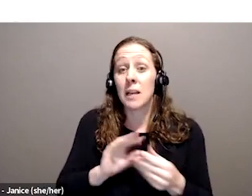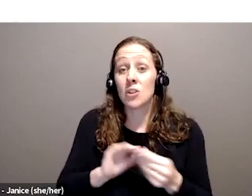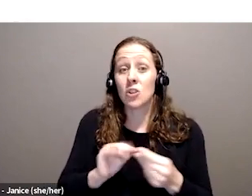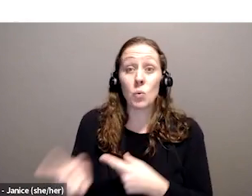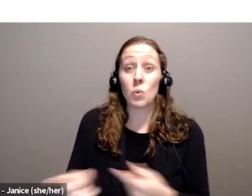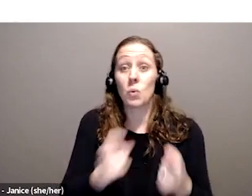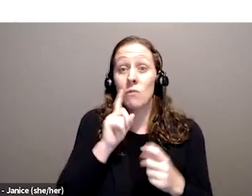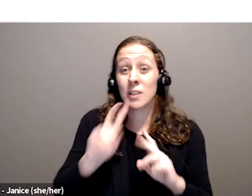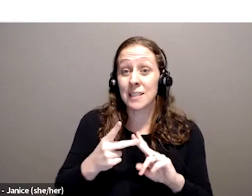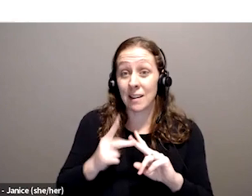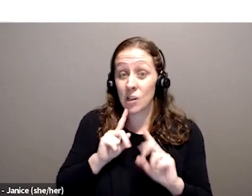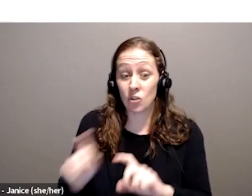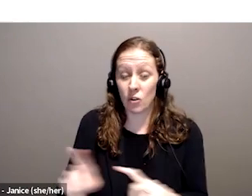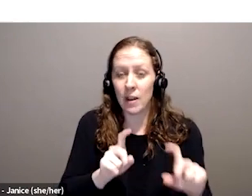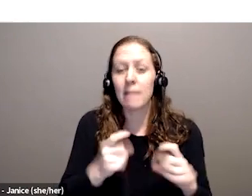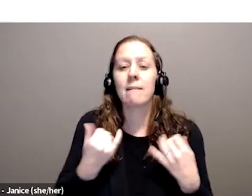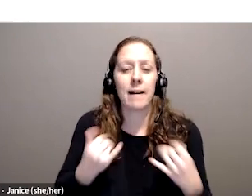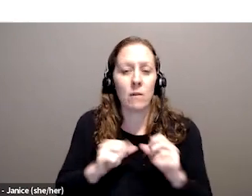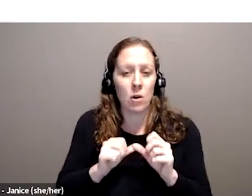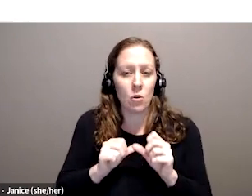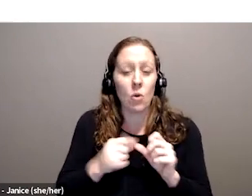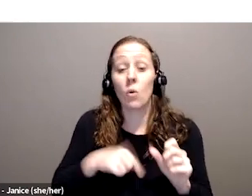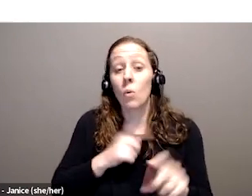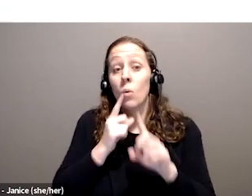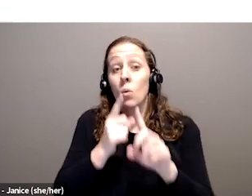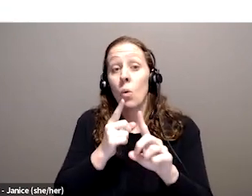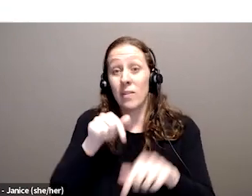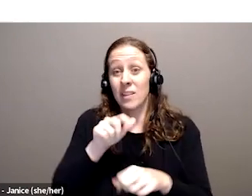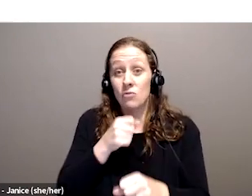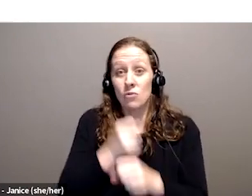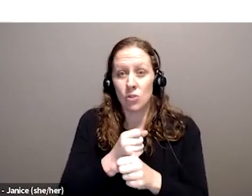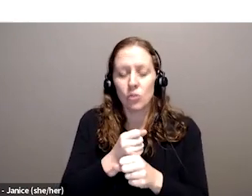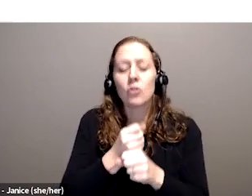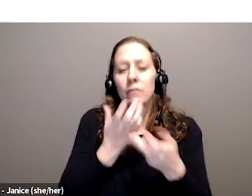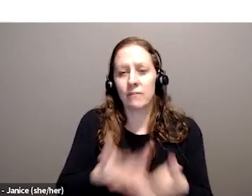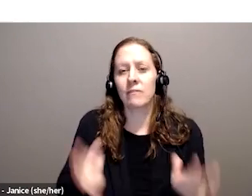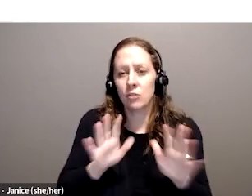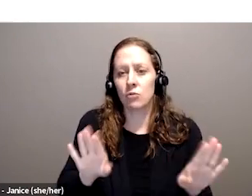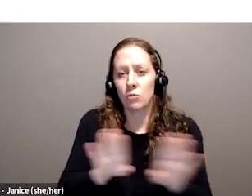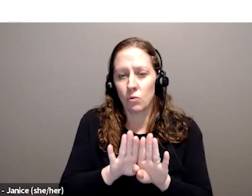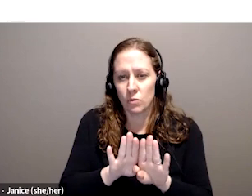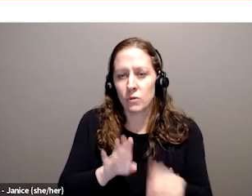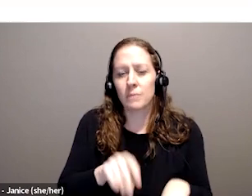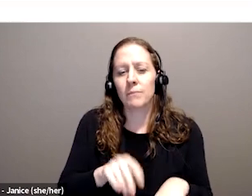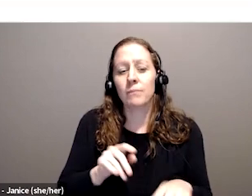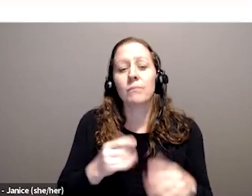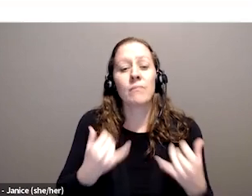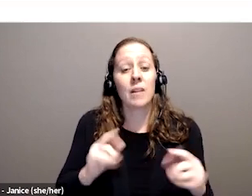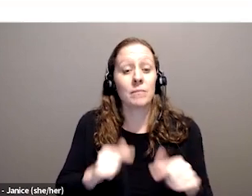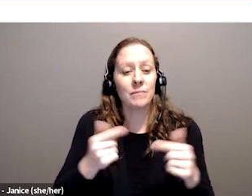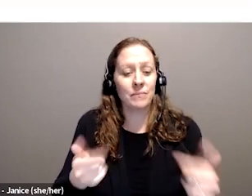is currently ongoing, and we aim to close it down at the end of this year. And with that, I'll turn the presentation back over to